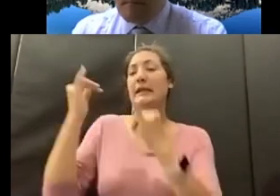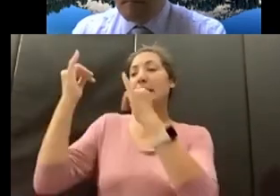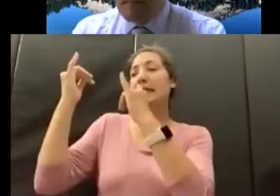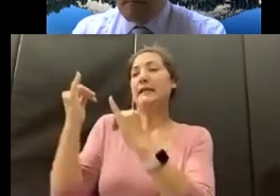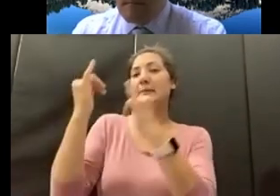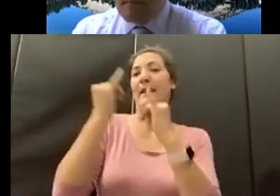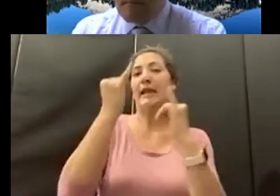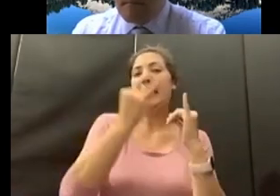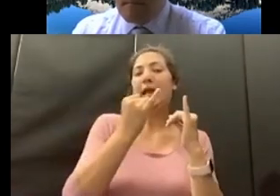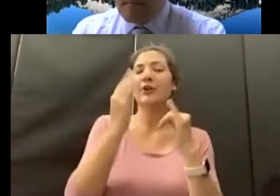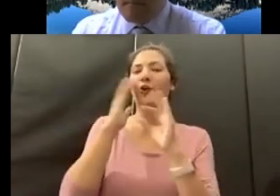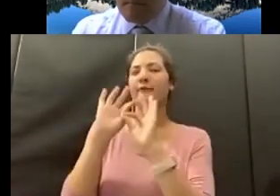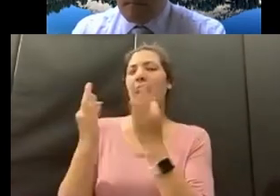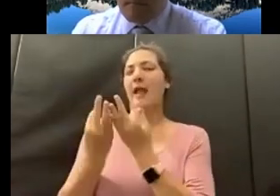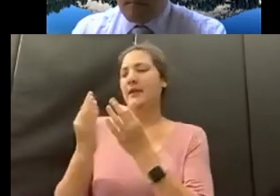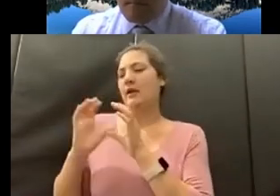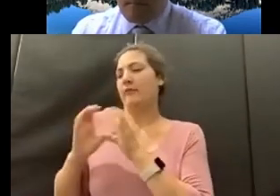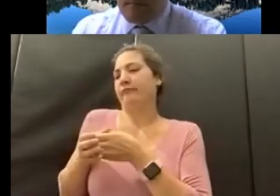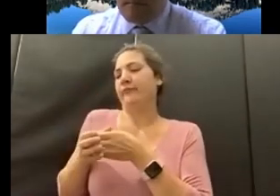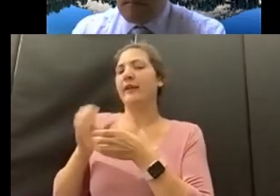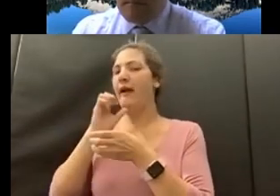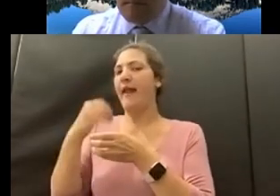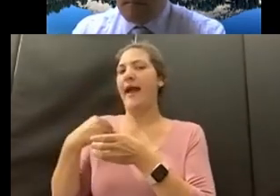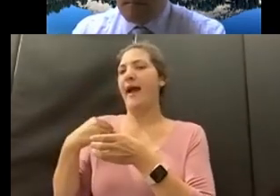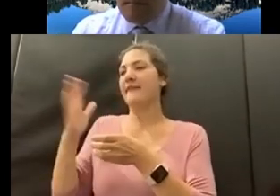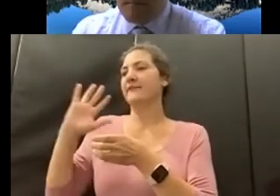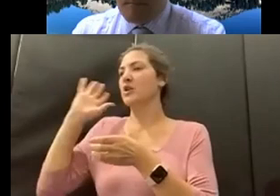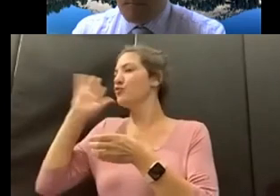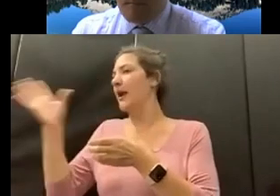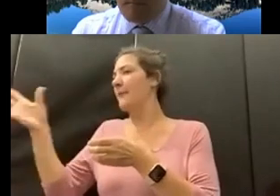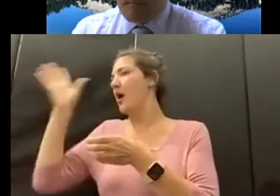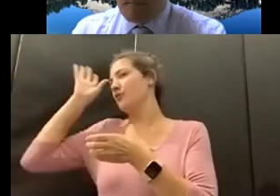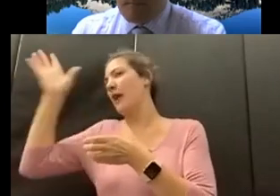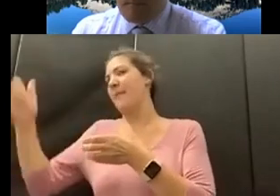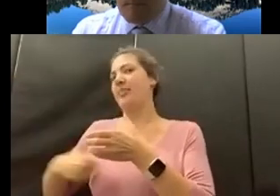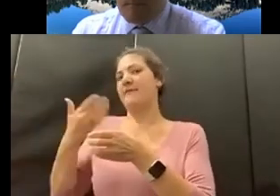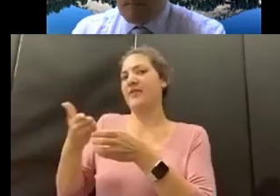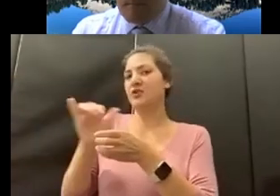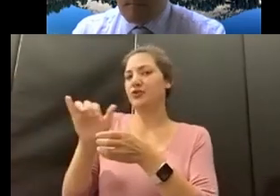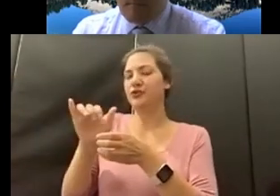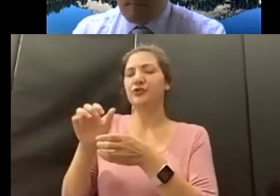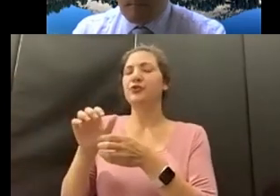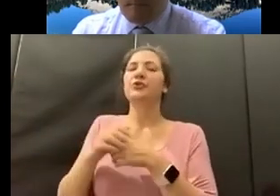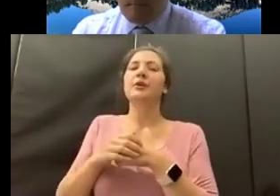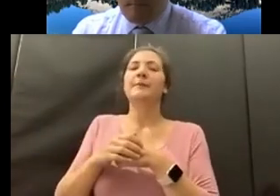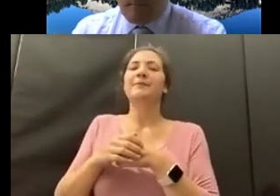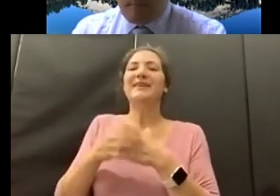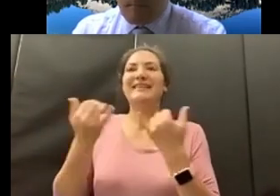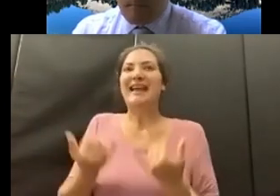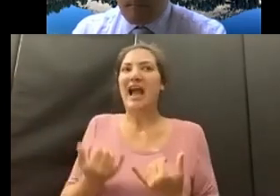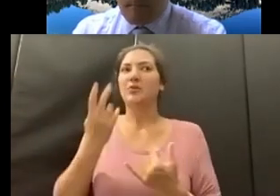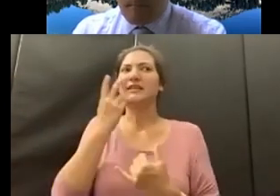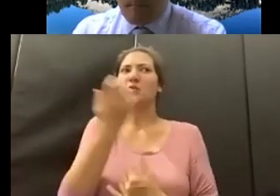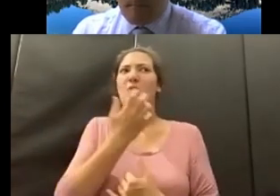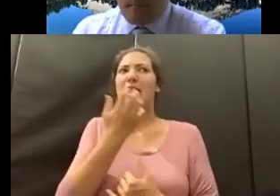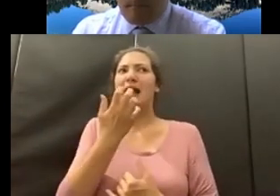multi-generational. And now we're seeing a move back, right, as we are taking care of our kids and starting to have to take care of our parents, and we're